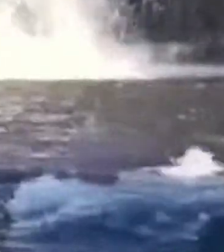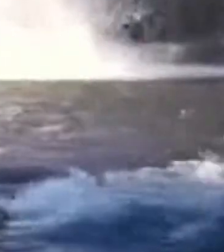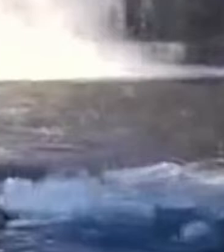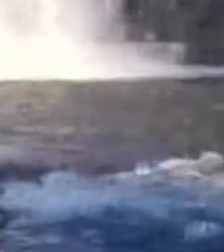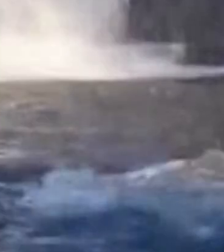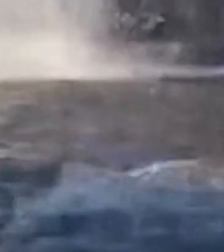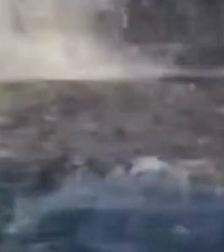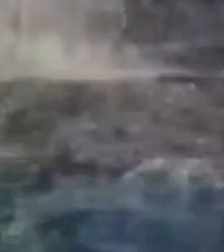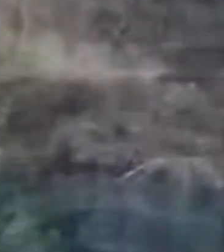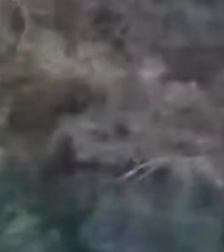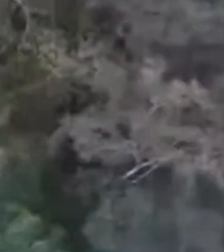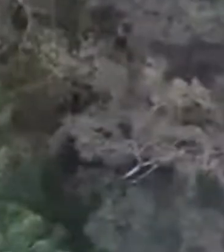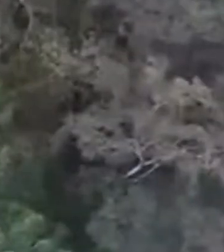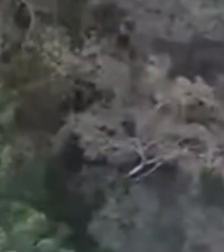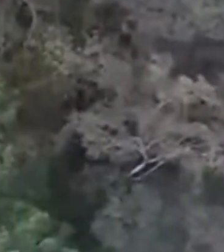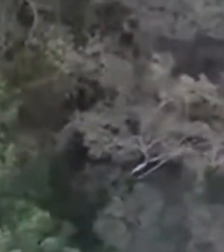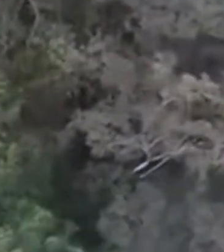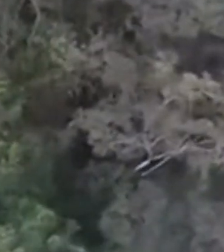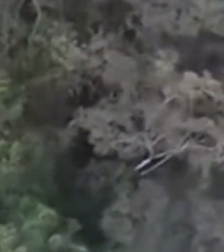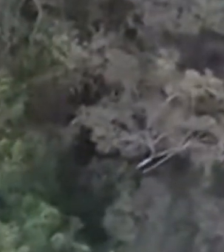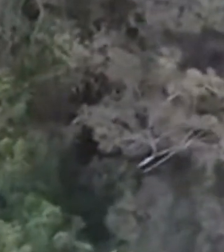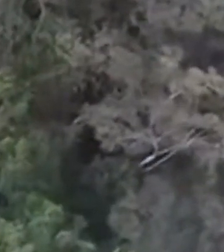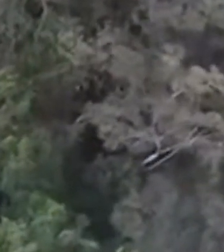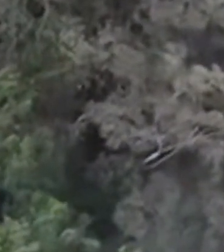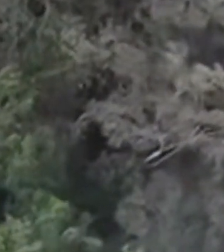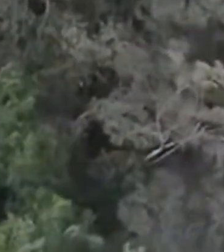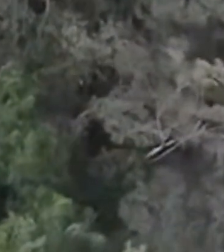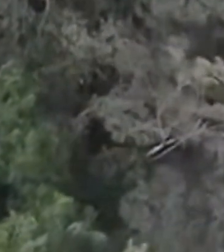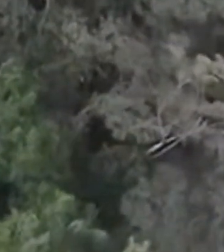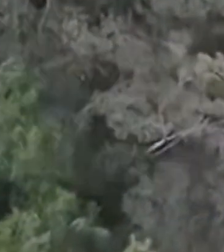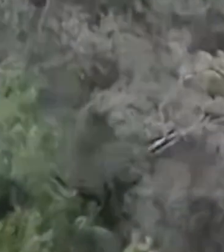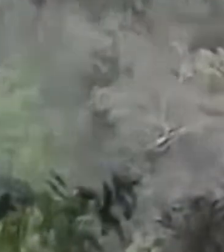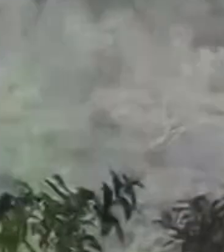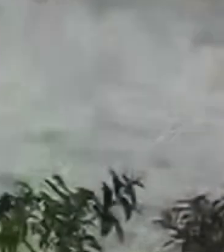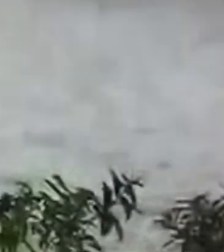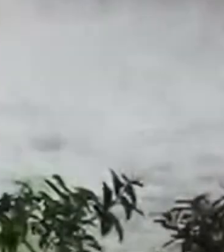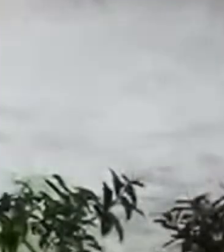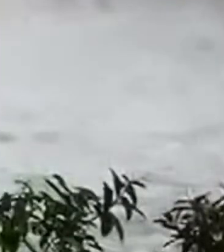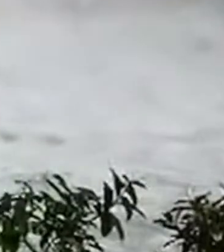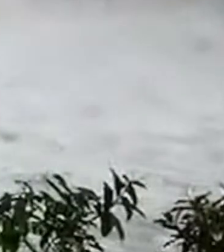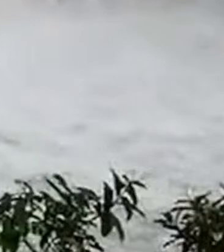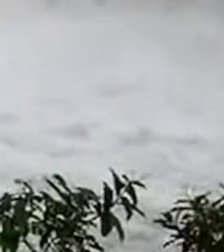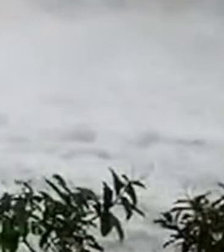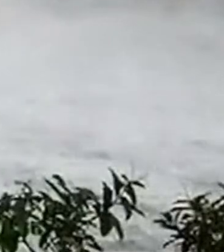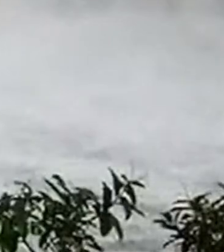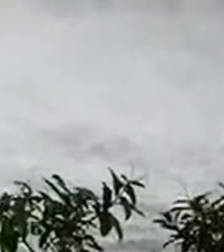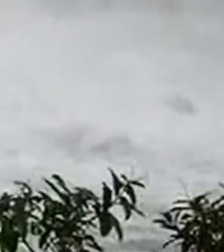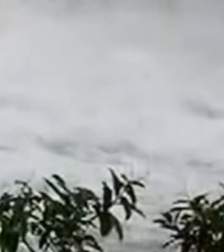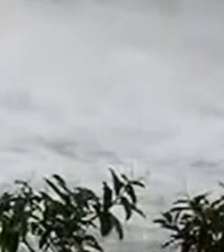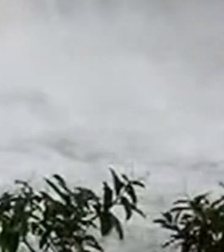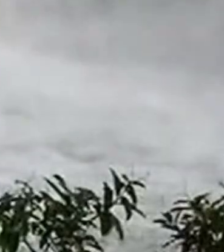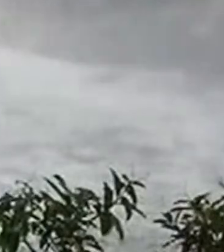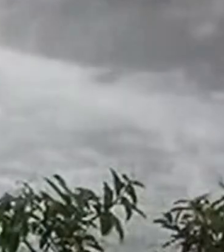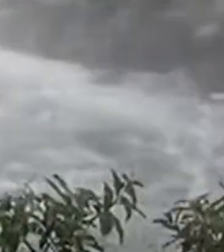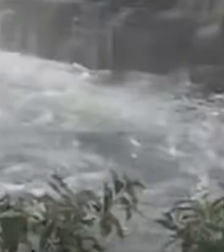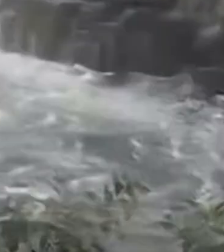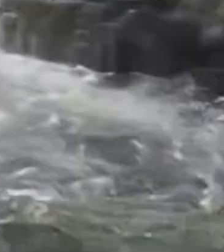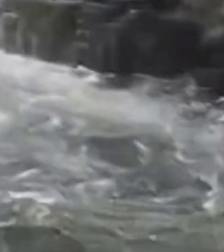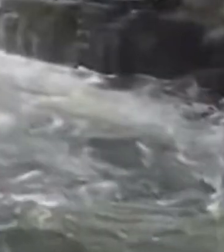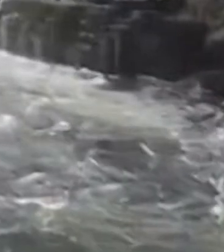away. Let no one take what is free for all to share. This land,